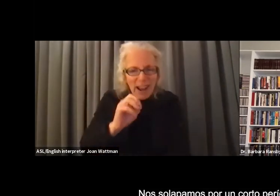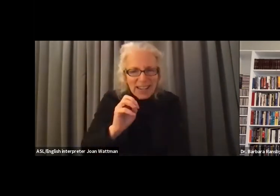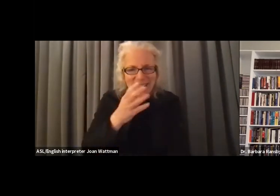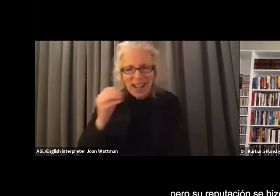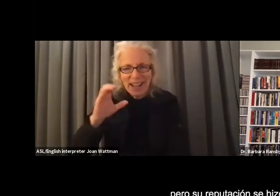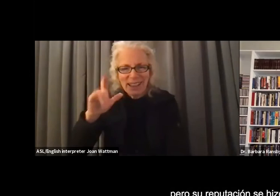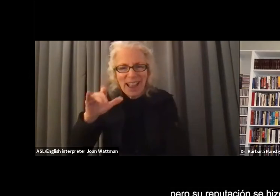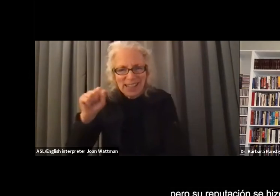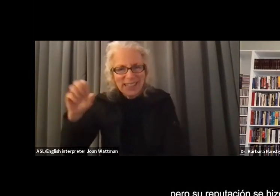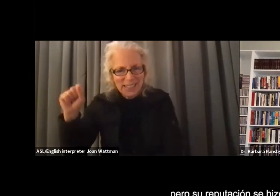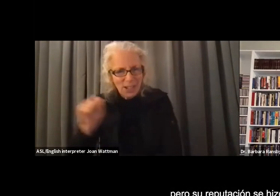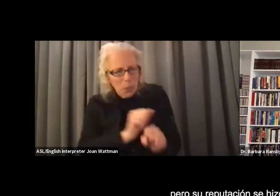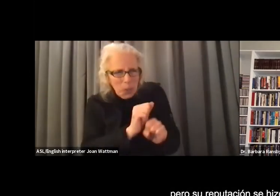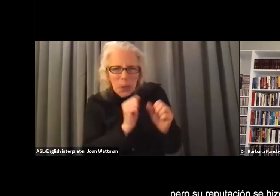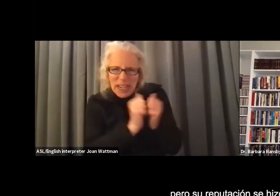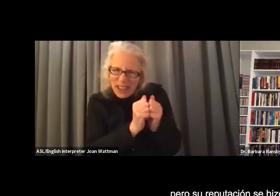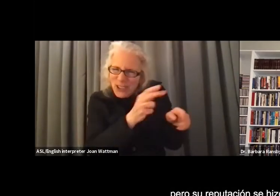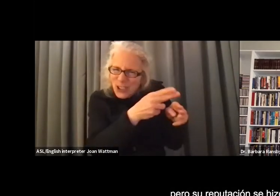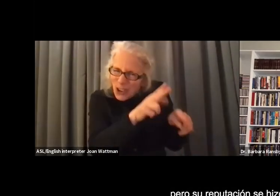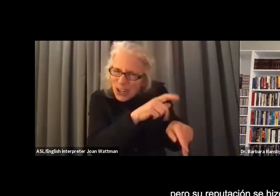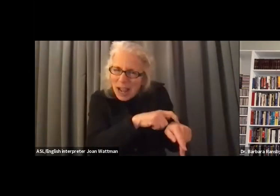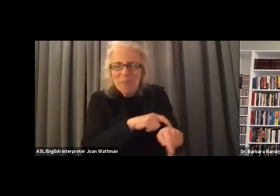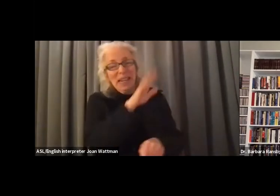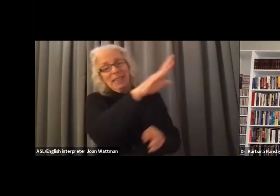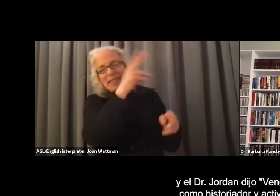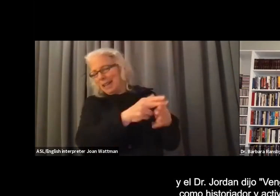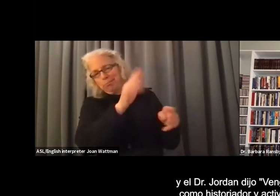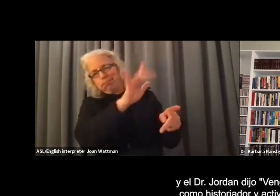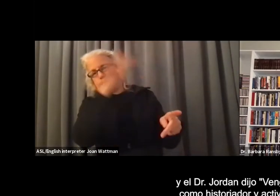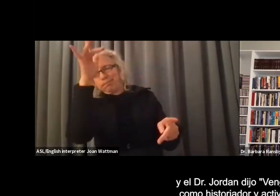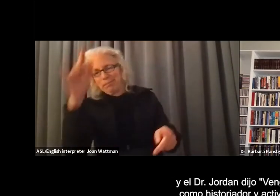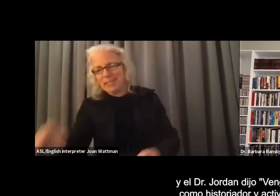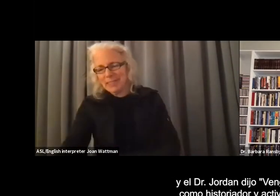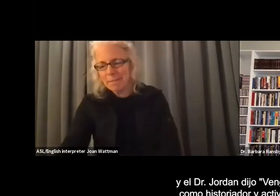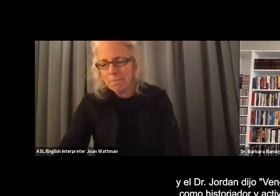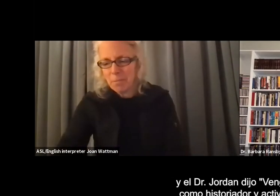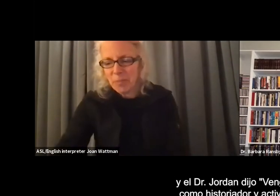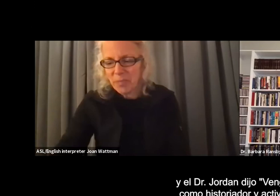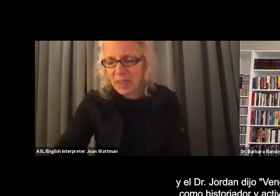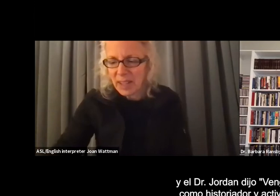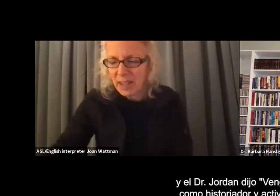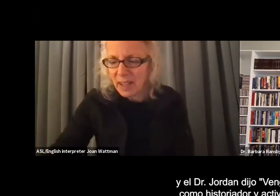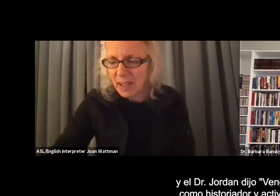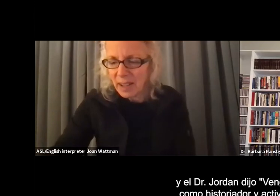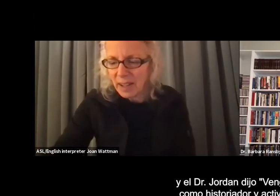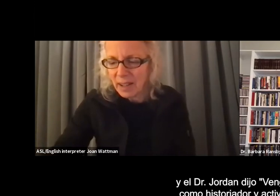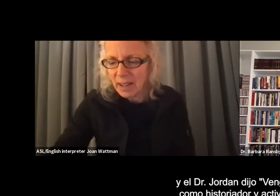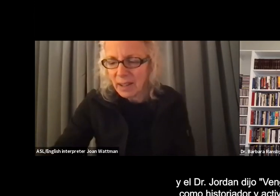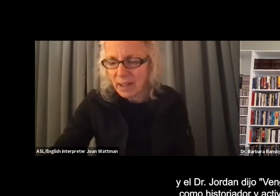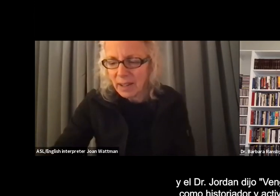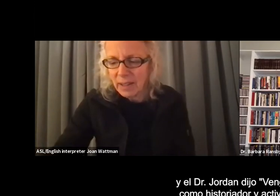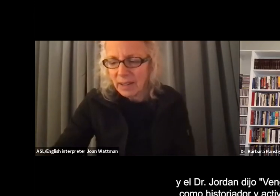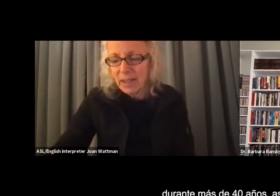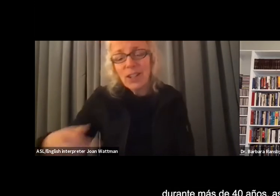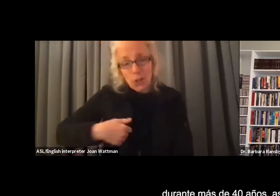time, but his reputation loomed large. And as Dr. Jordan said, I come to you as a historian and